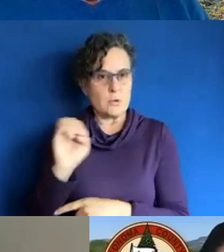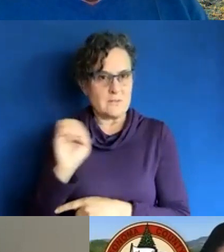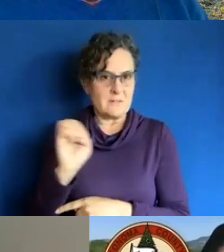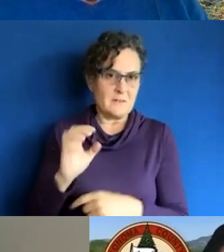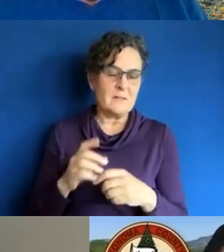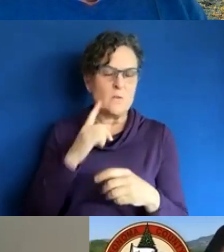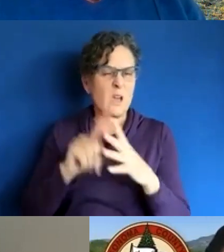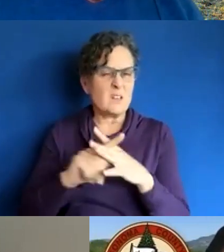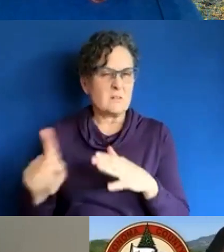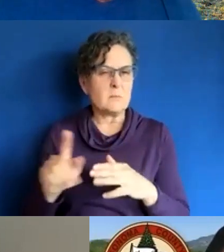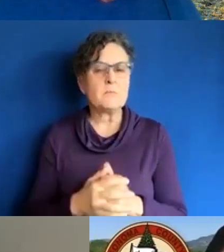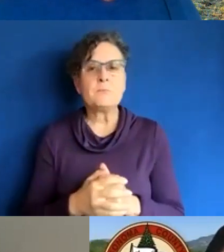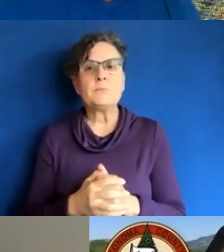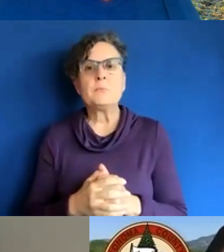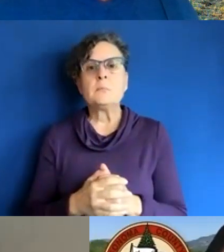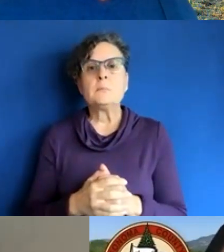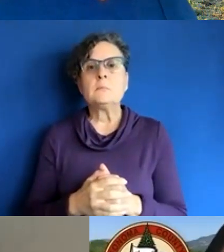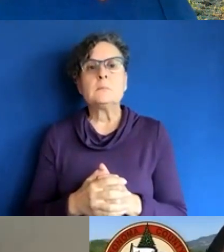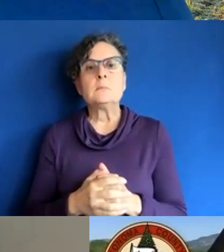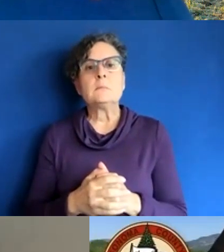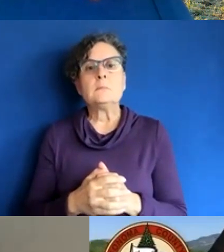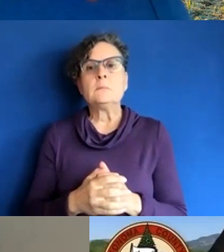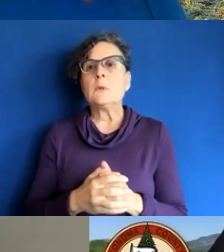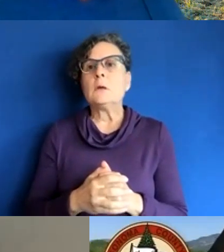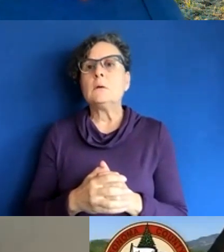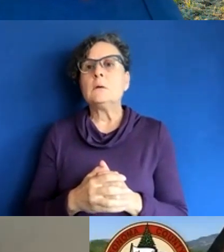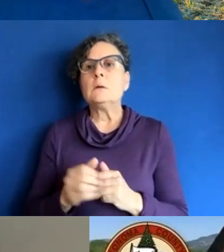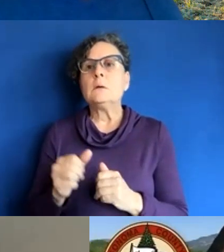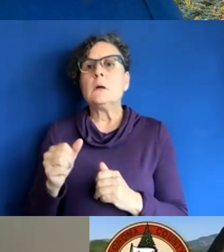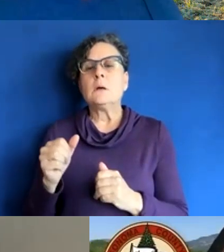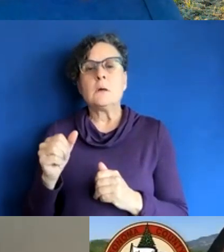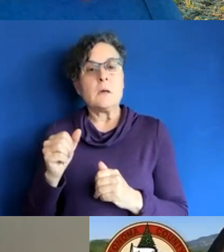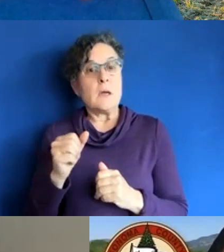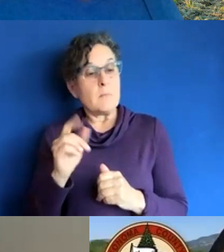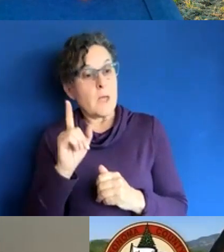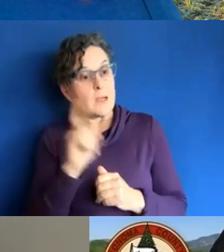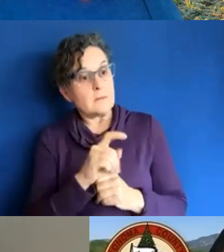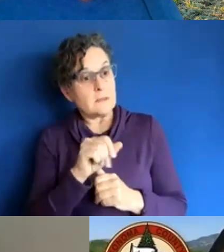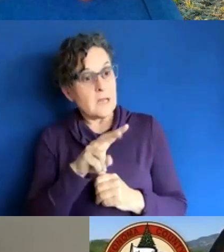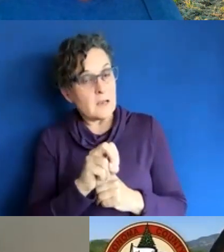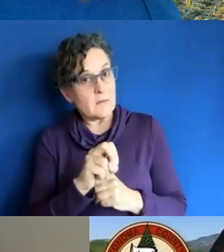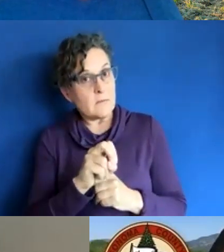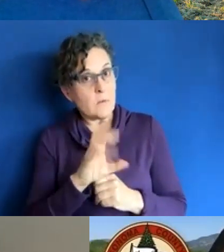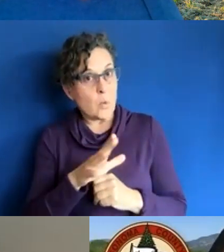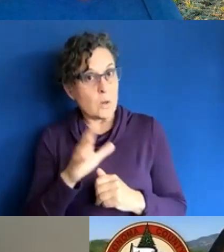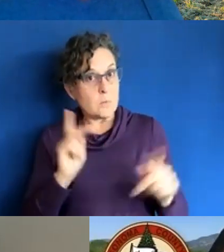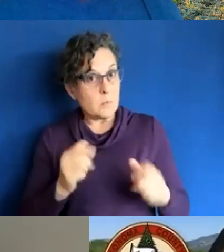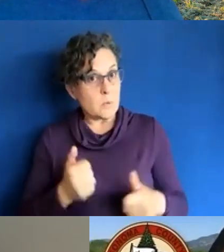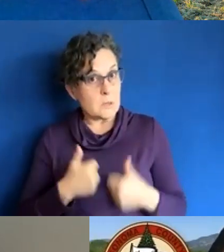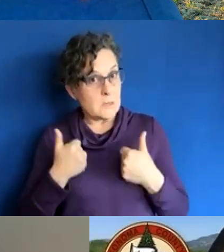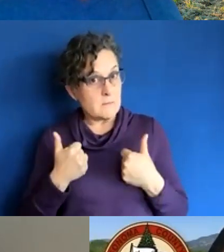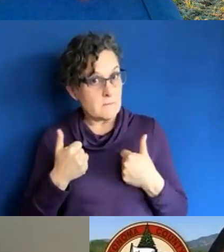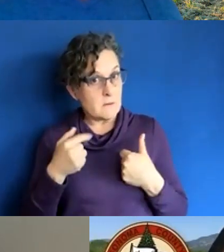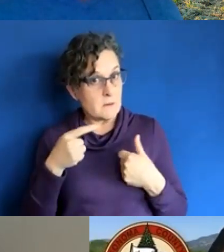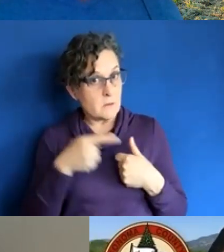Dave, a couple of questions related. Will there be drug and alcohol testing? And